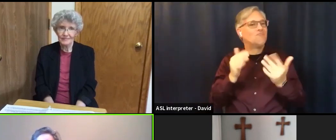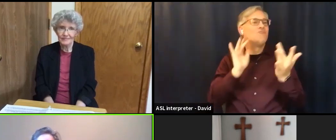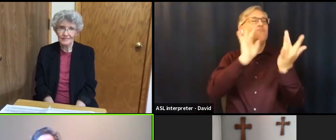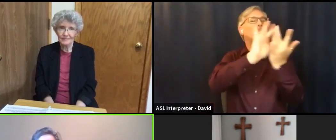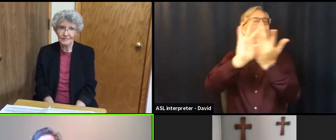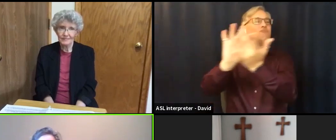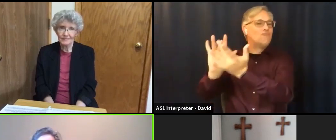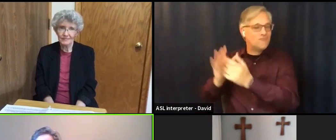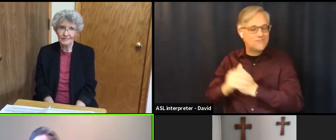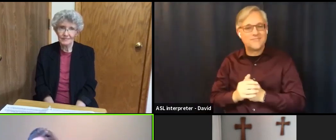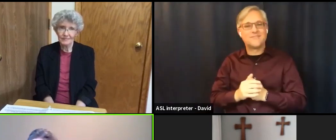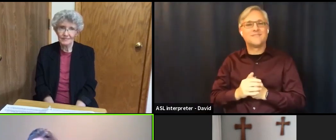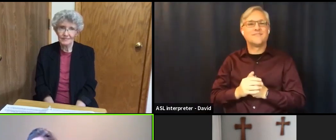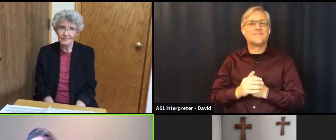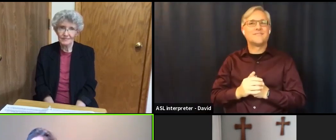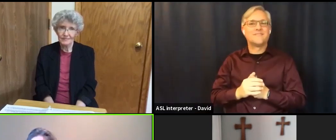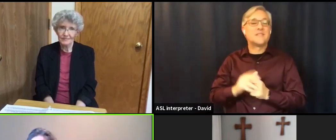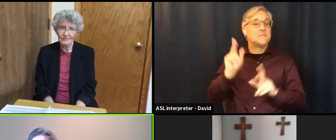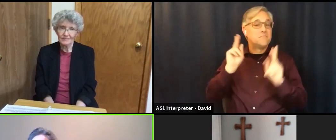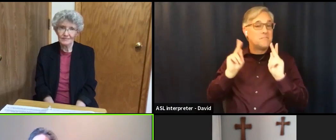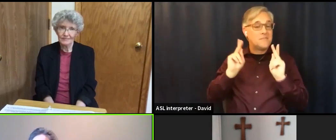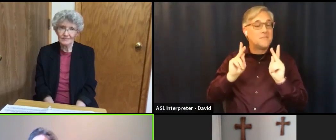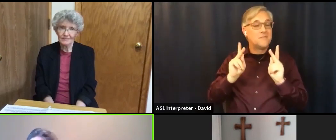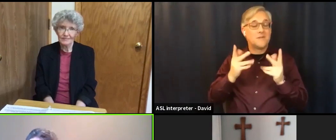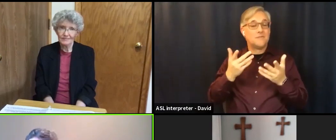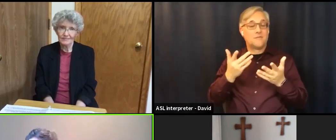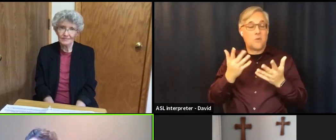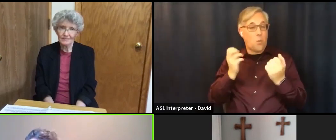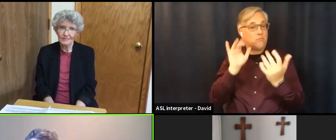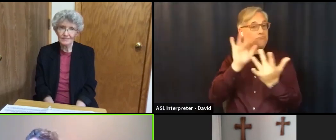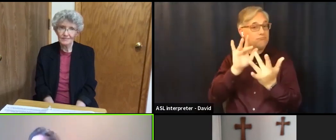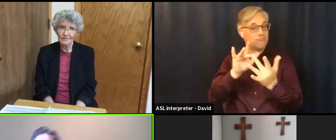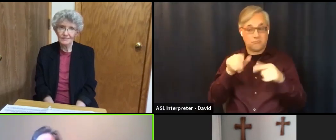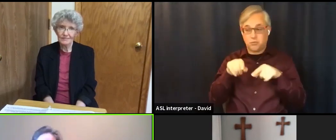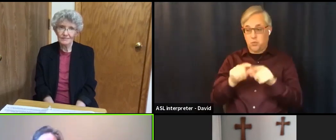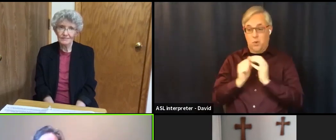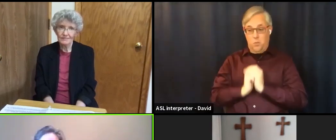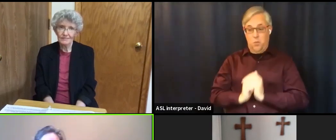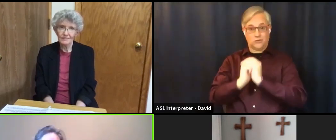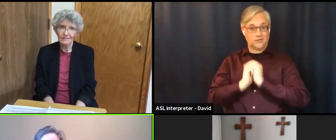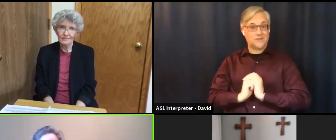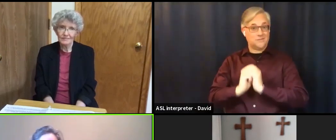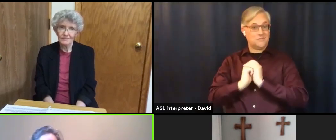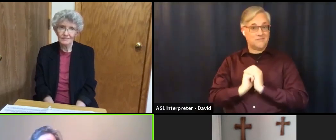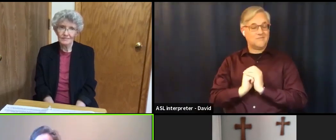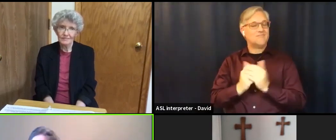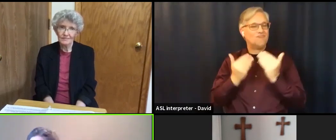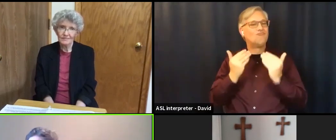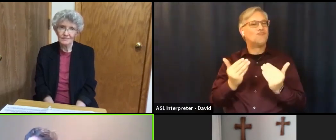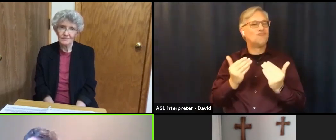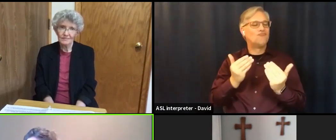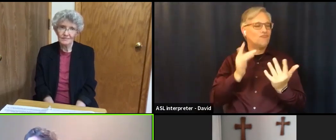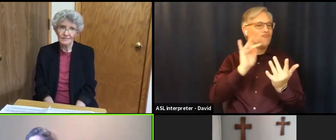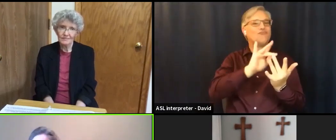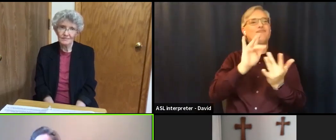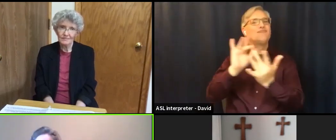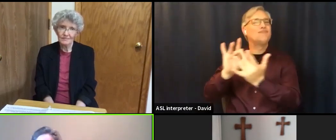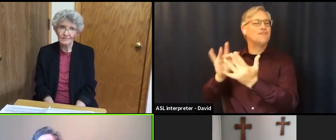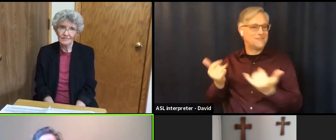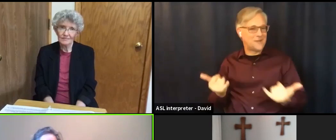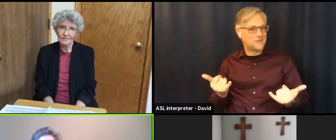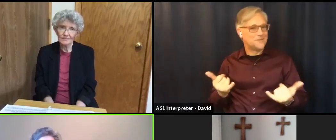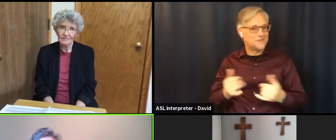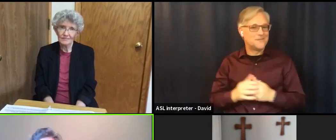would say peace to, share the peace with in worship at the church building.